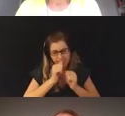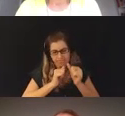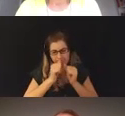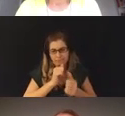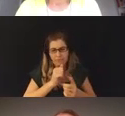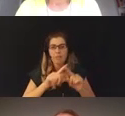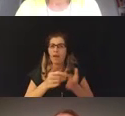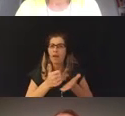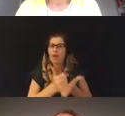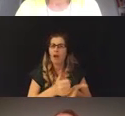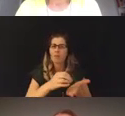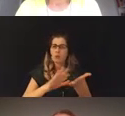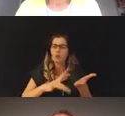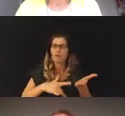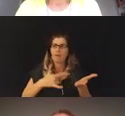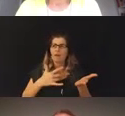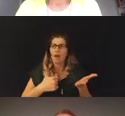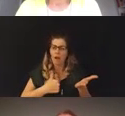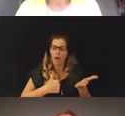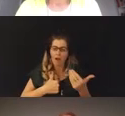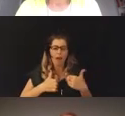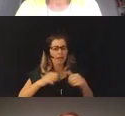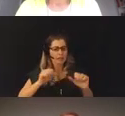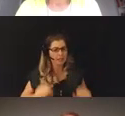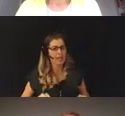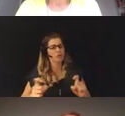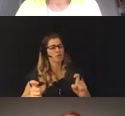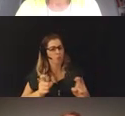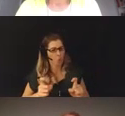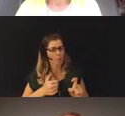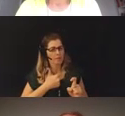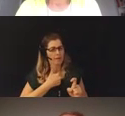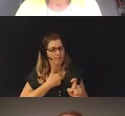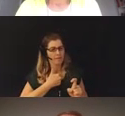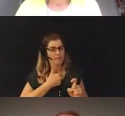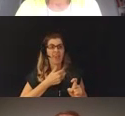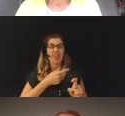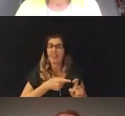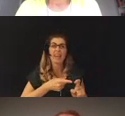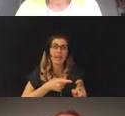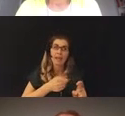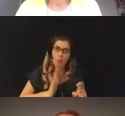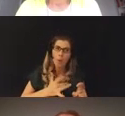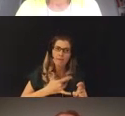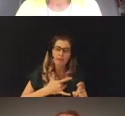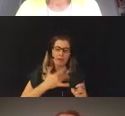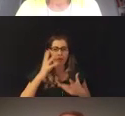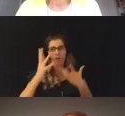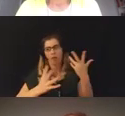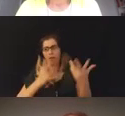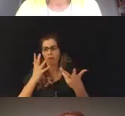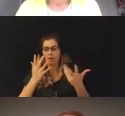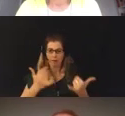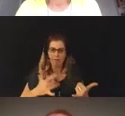control of a situation that felt so much outside of their control, right?